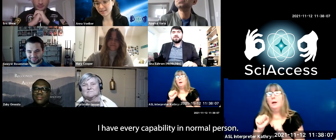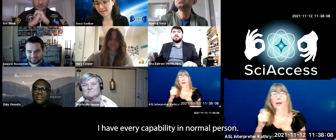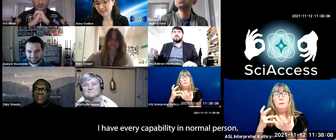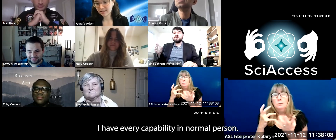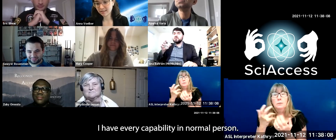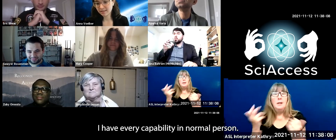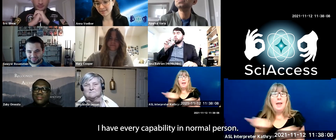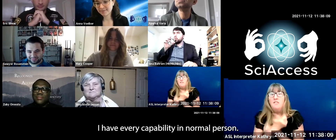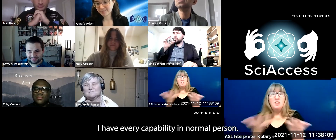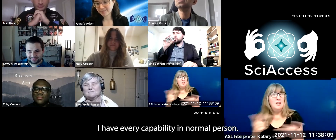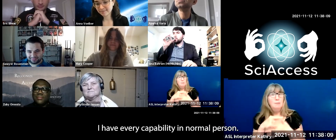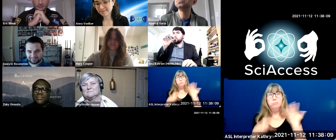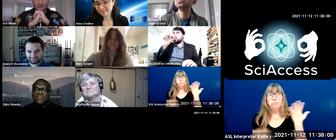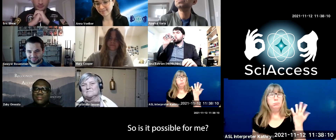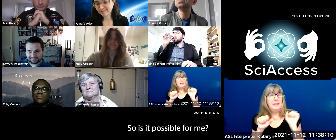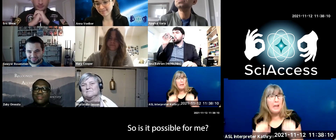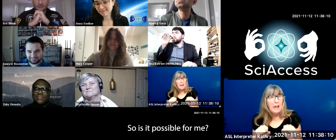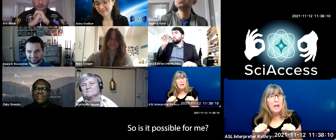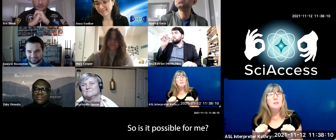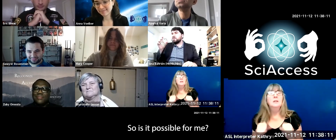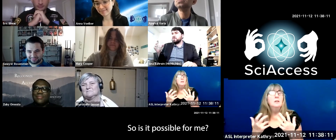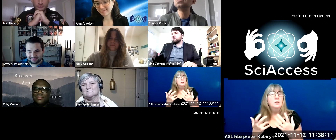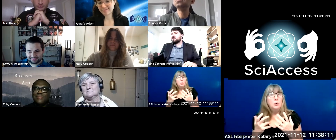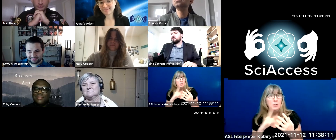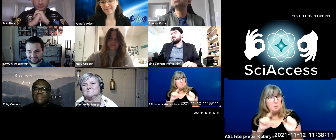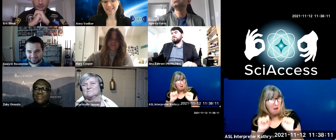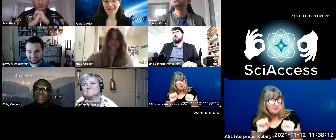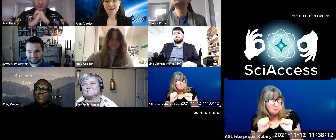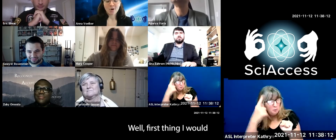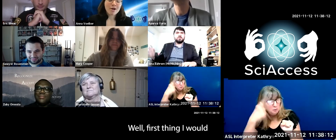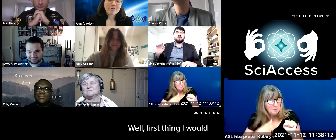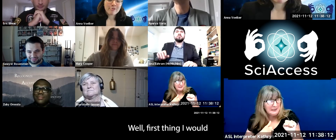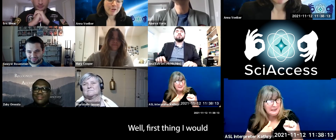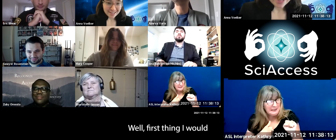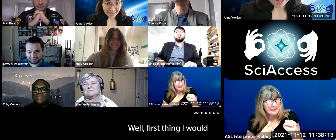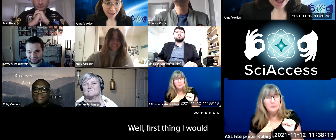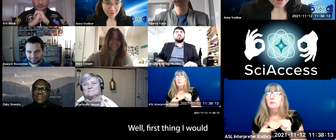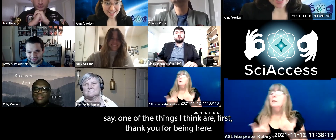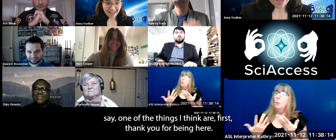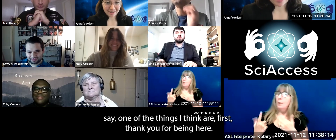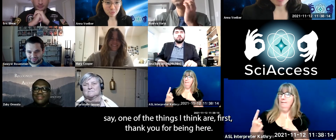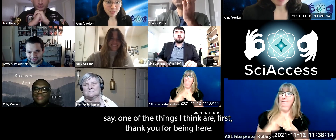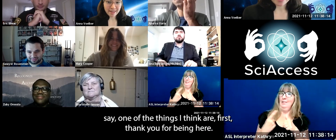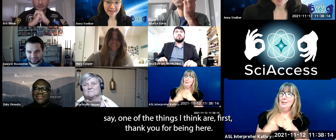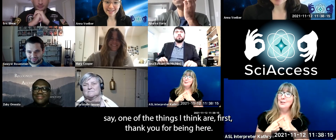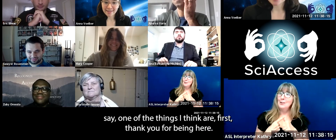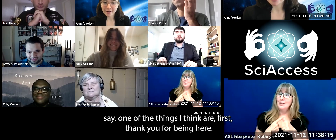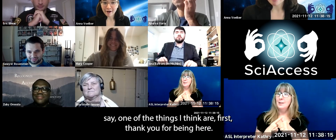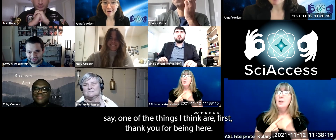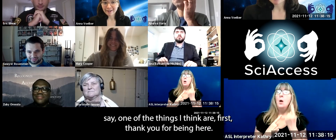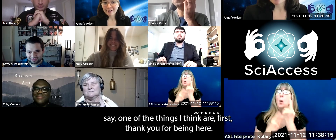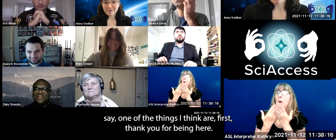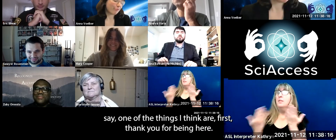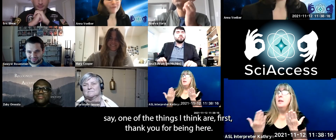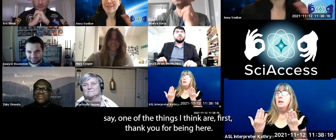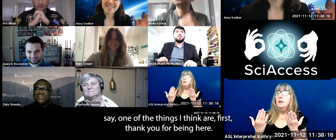every capability a normal person has. So is it possible for me? Well, first thing I would say, one of the things I think